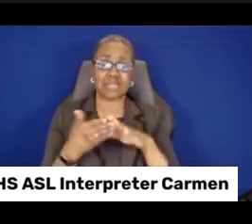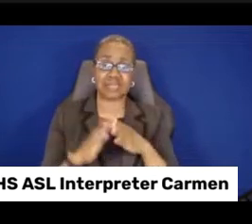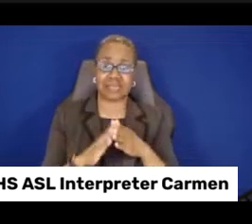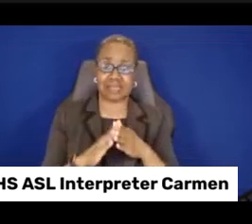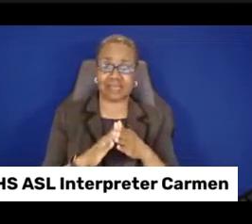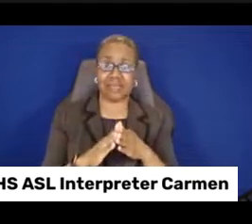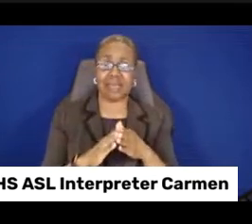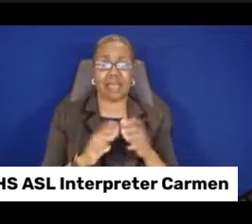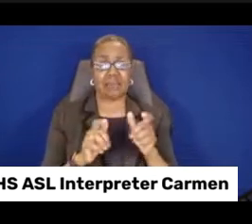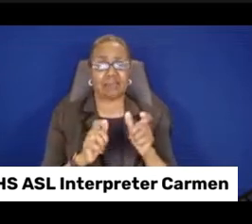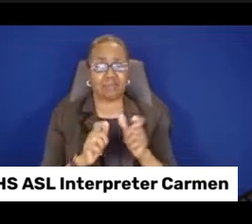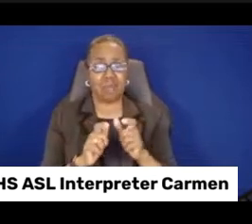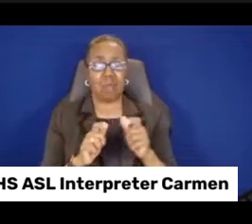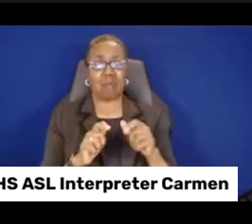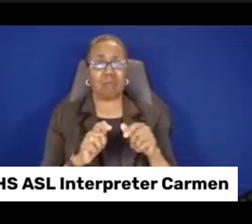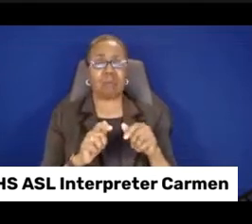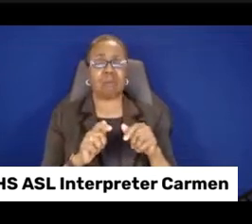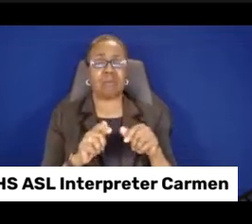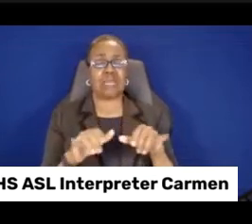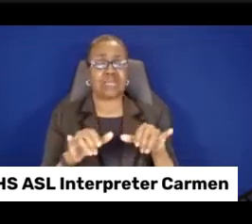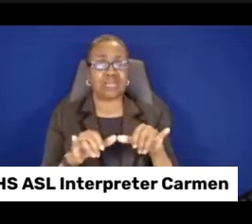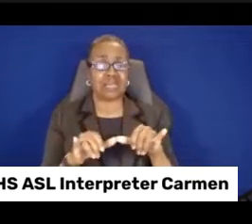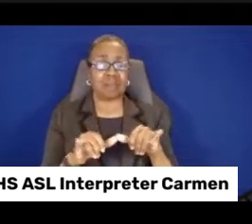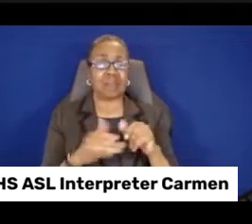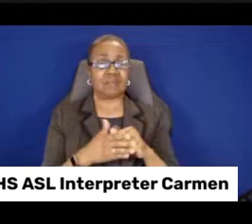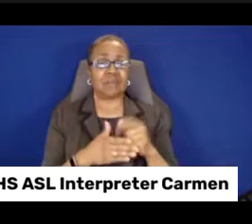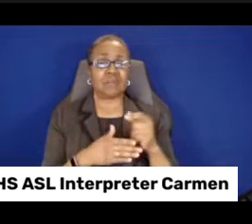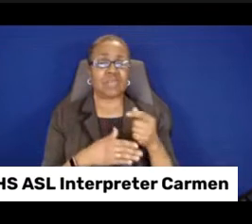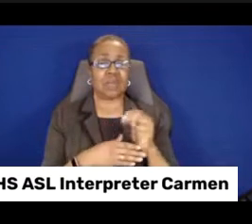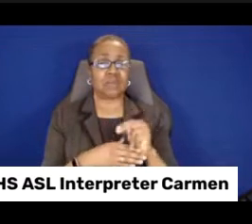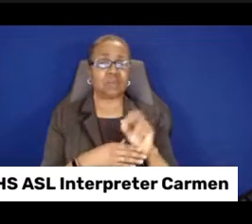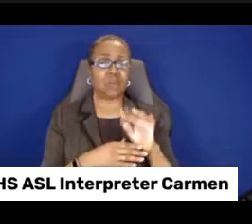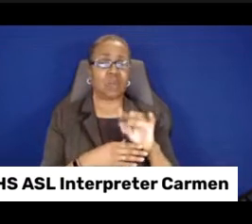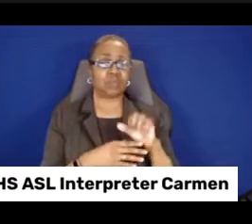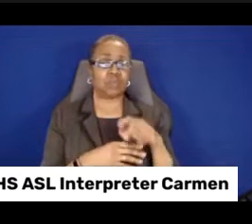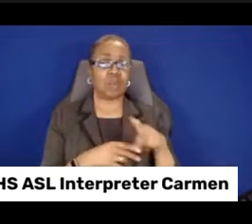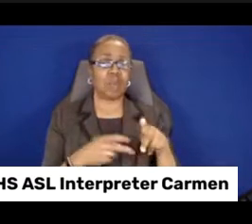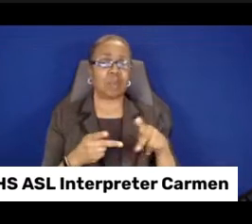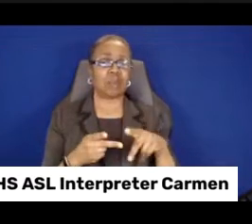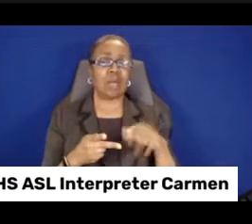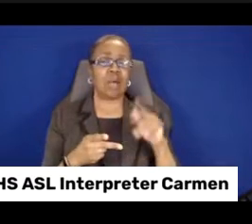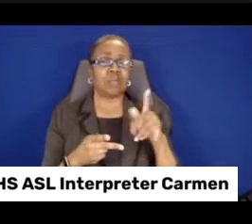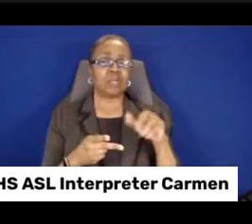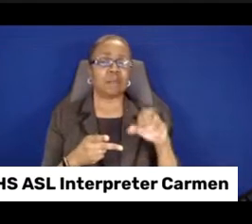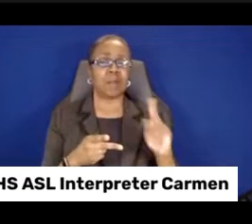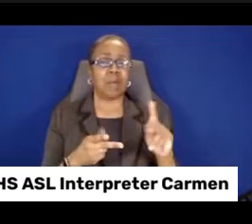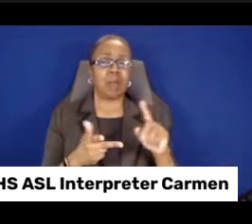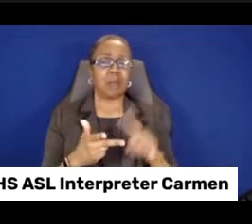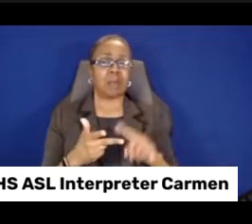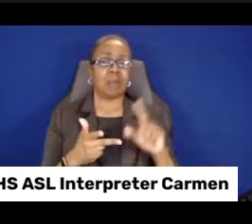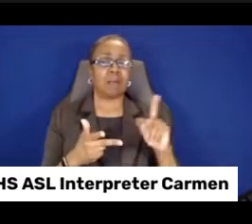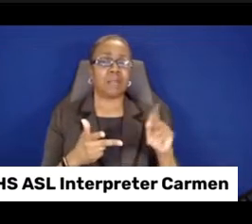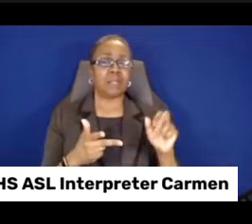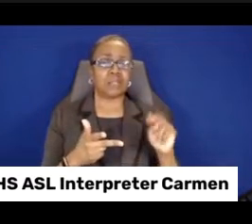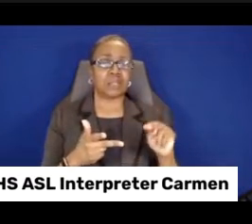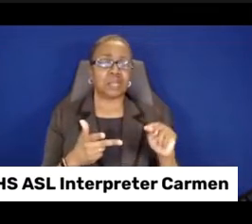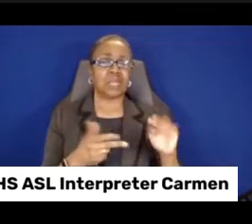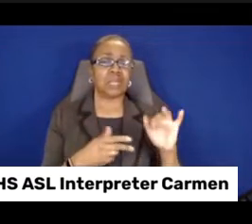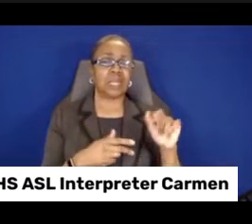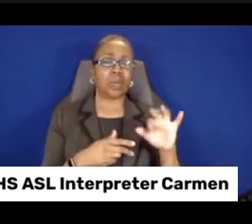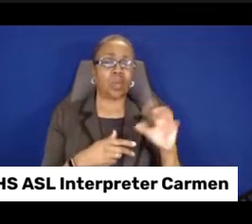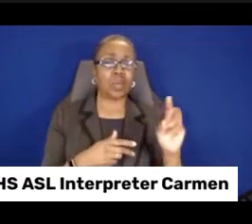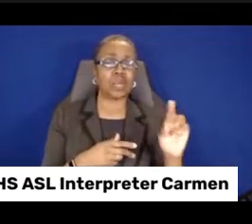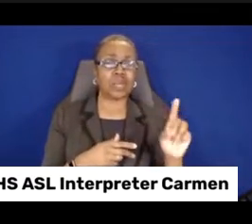a smaller sample of those gardens in Rogers Park, Albany Park, Little Village, and Pilsen and Englewood became the main focus for